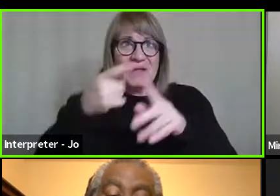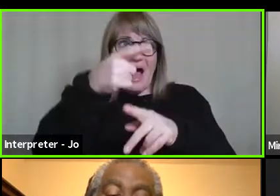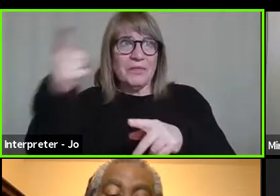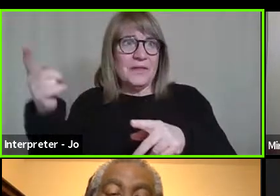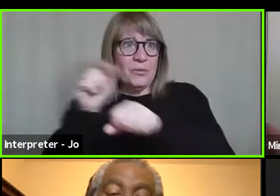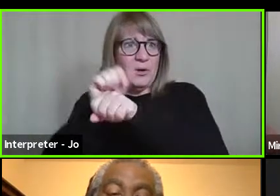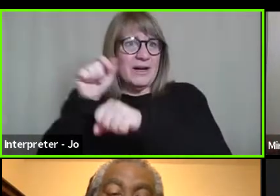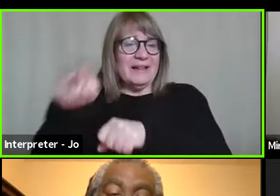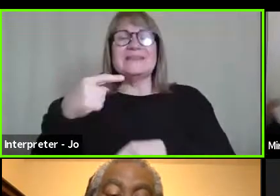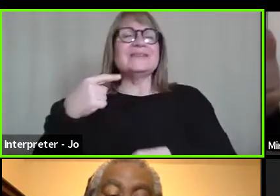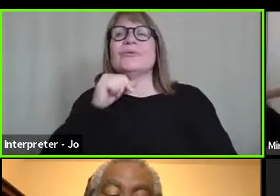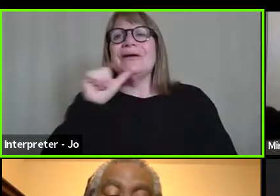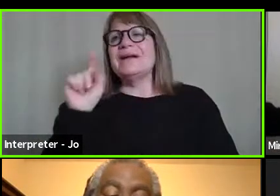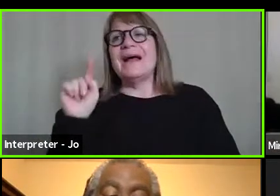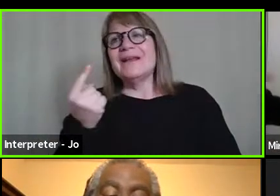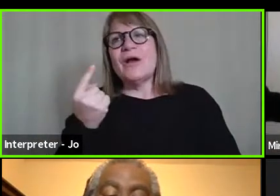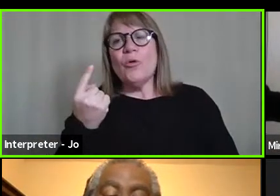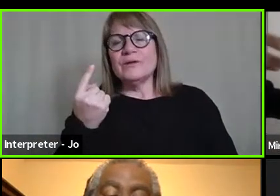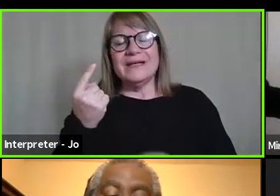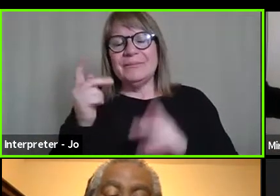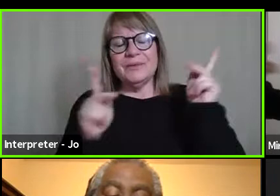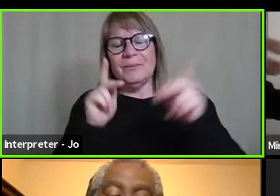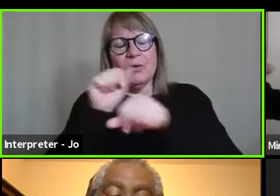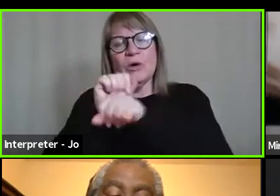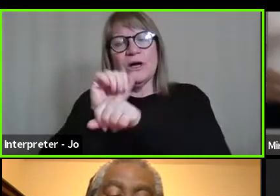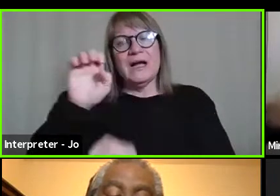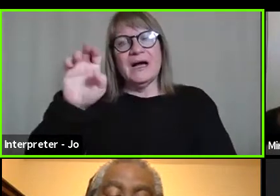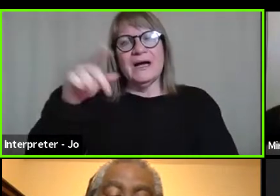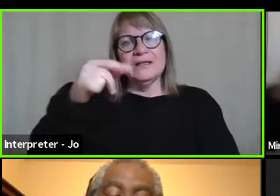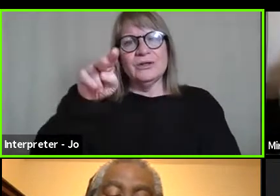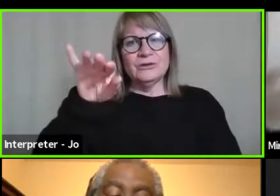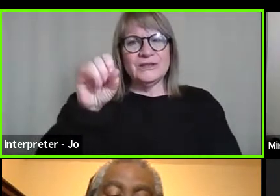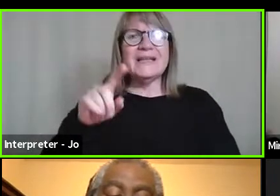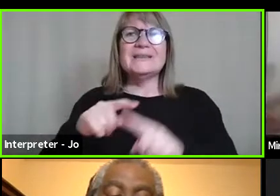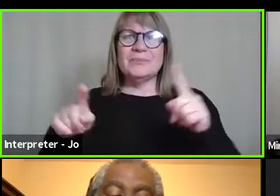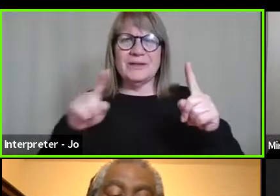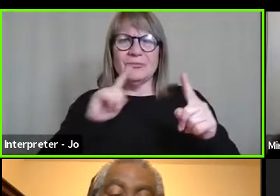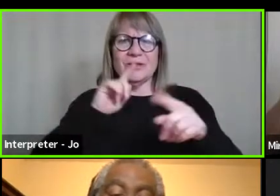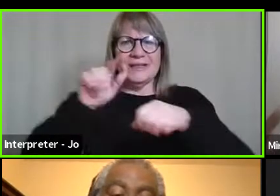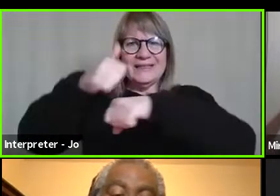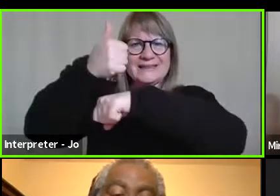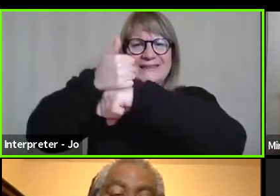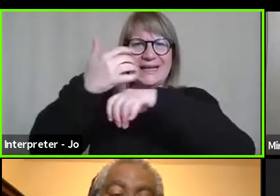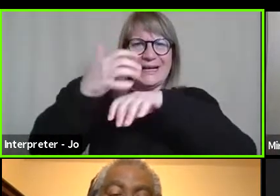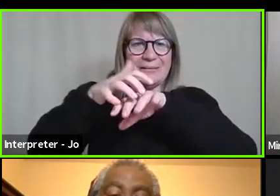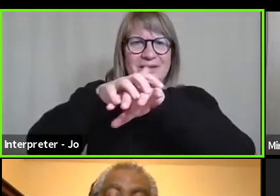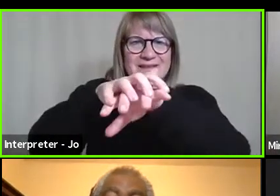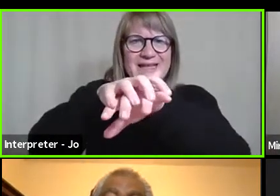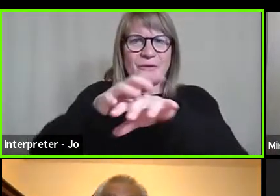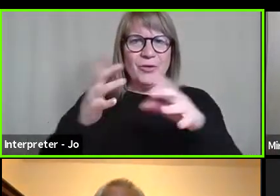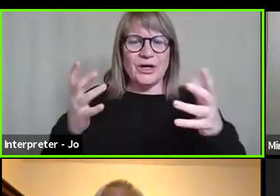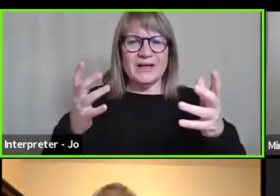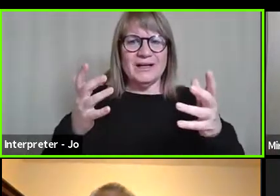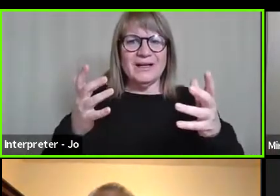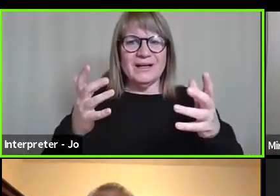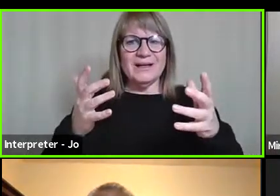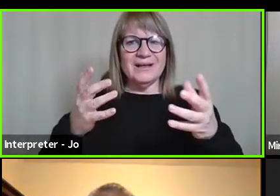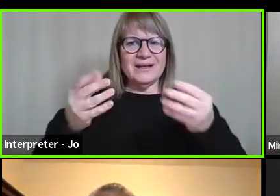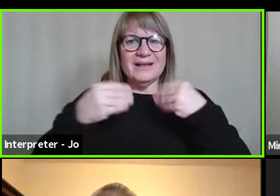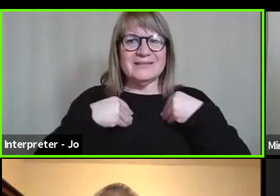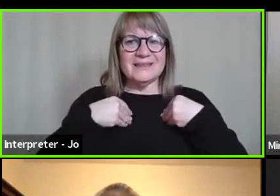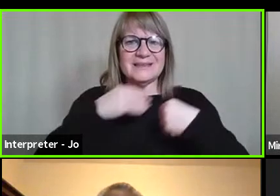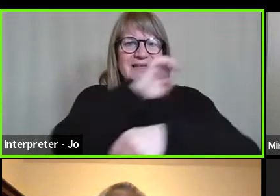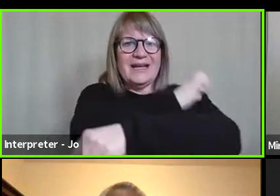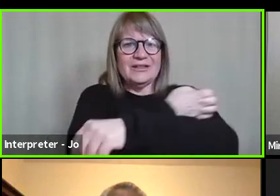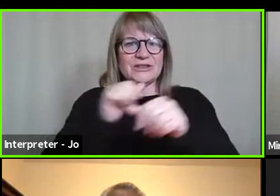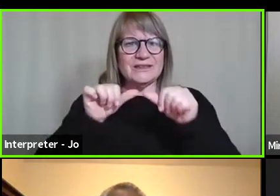not but to have us sort of like those little network that's been created that global network makes gives us energy to